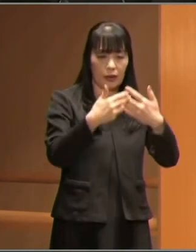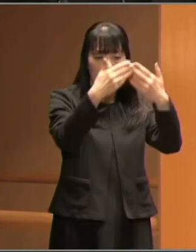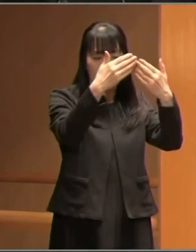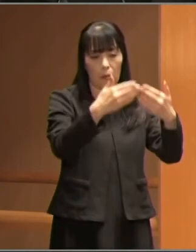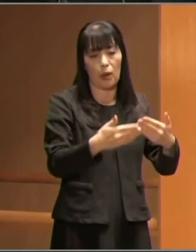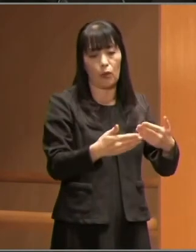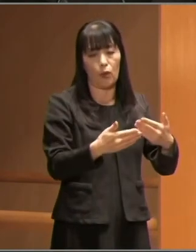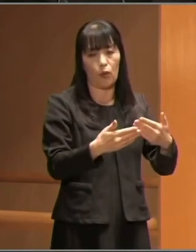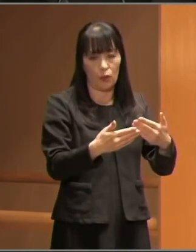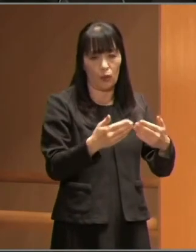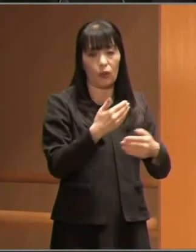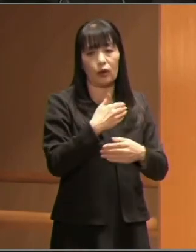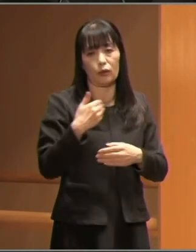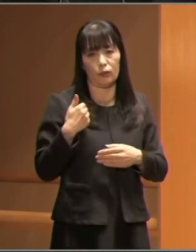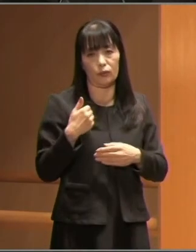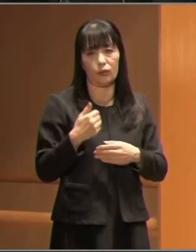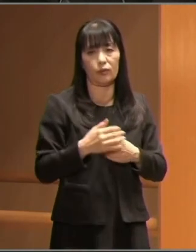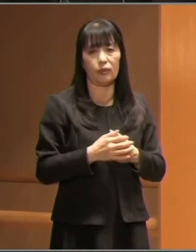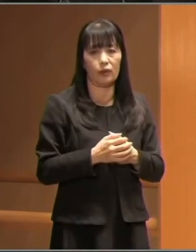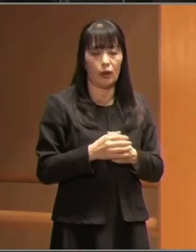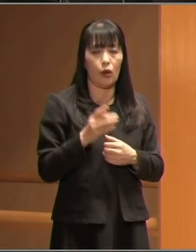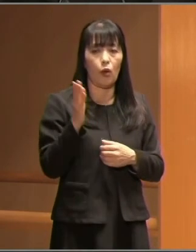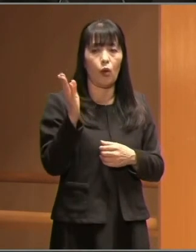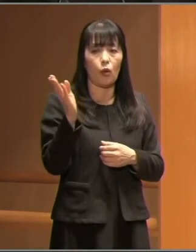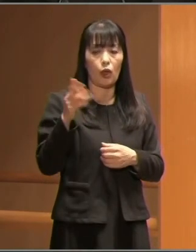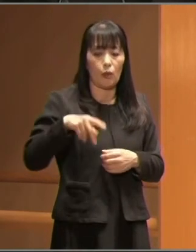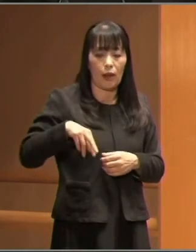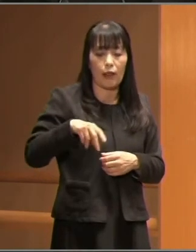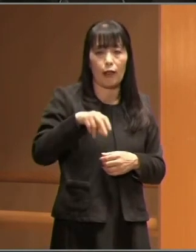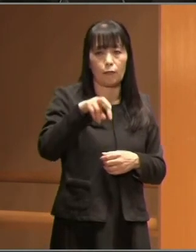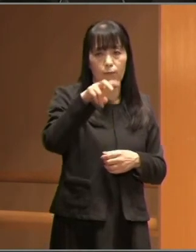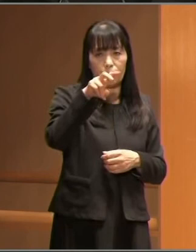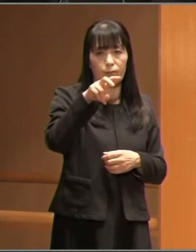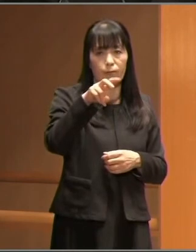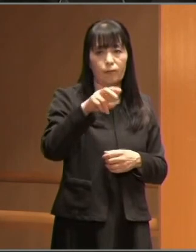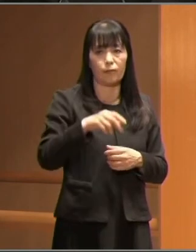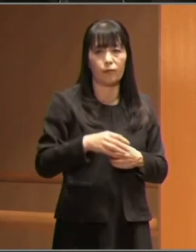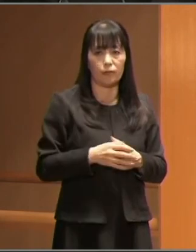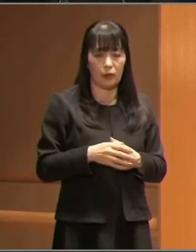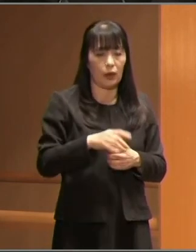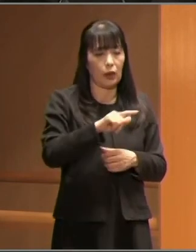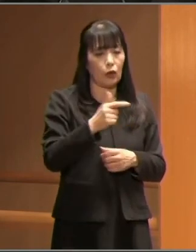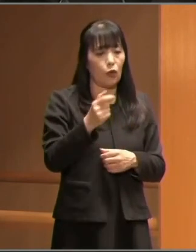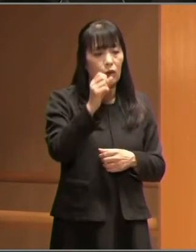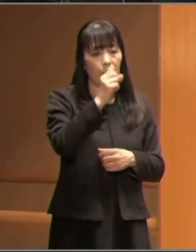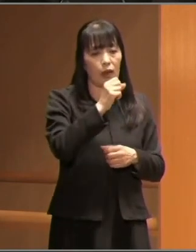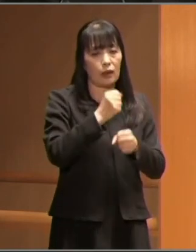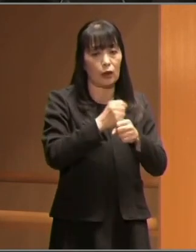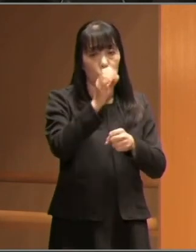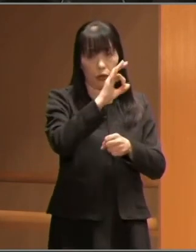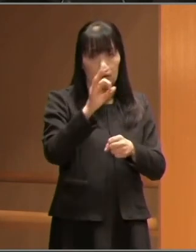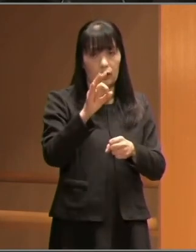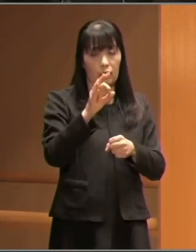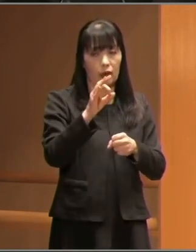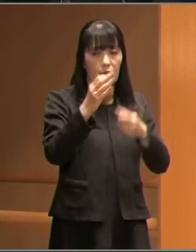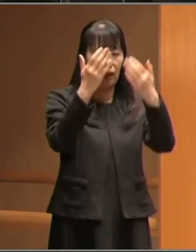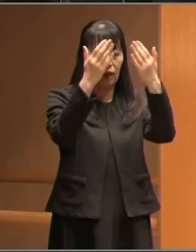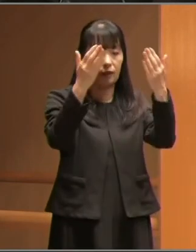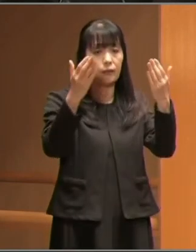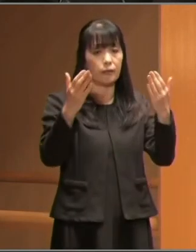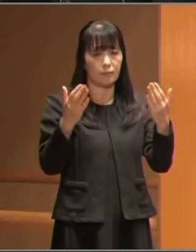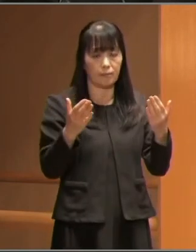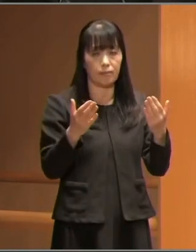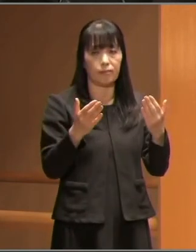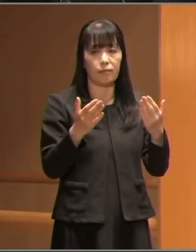as an artwork that allows the light to pass through, and you see different